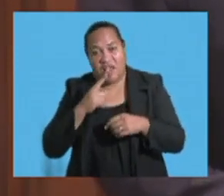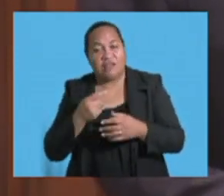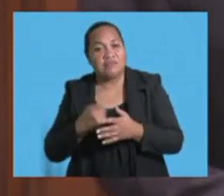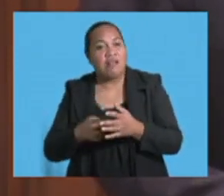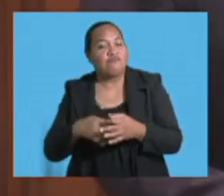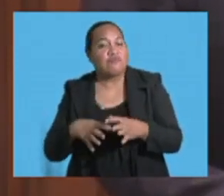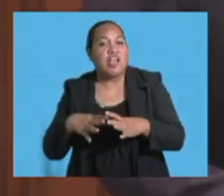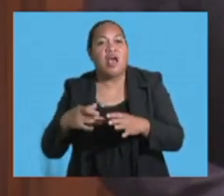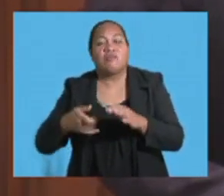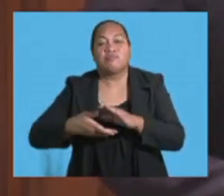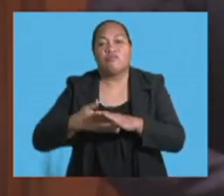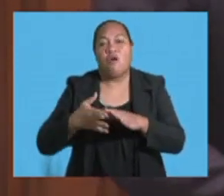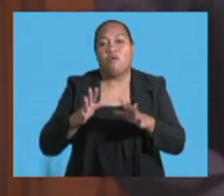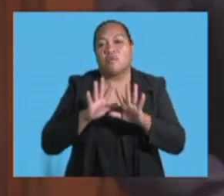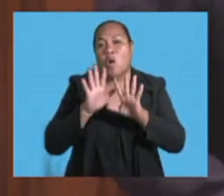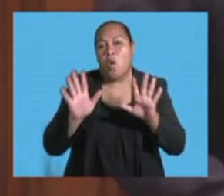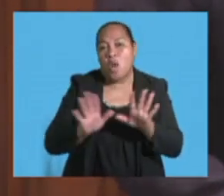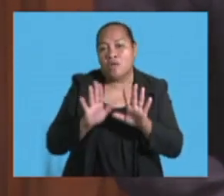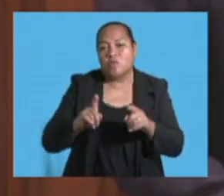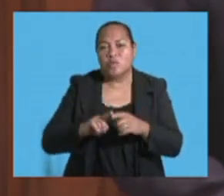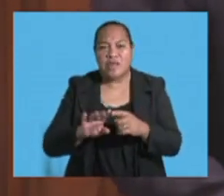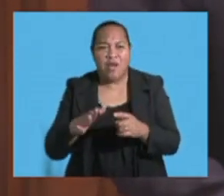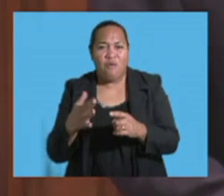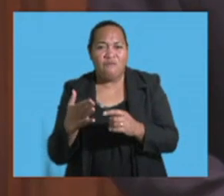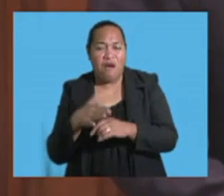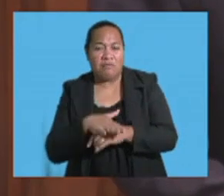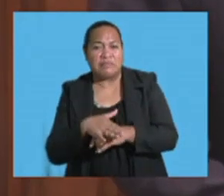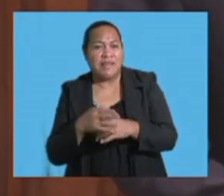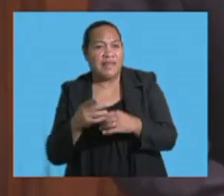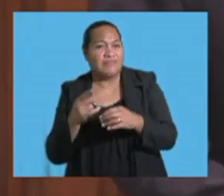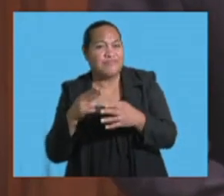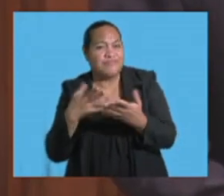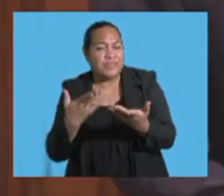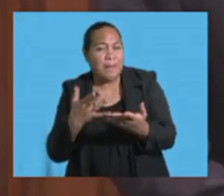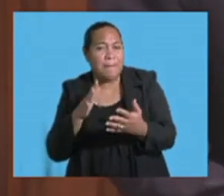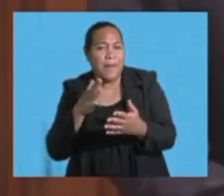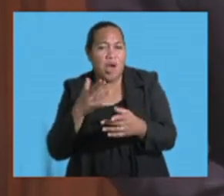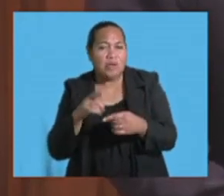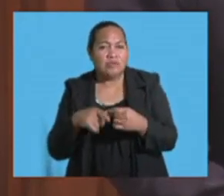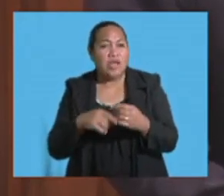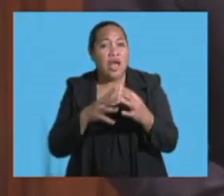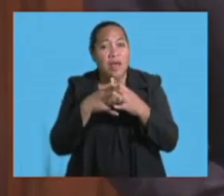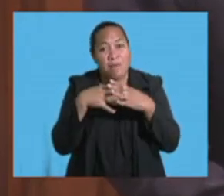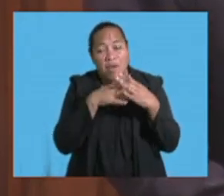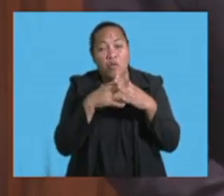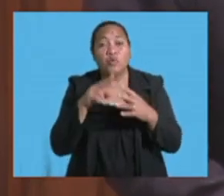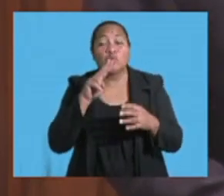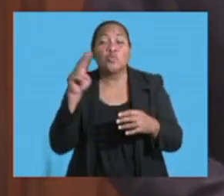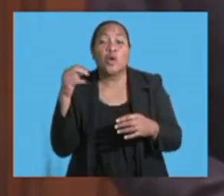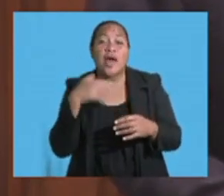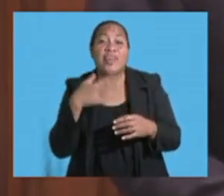enterprises with a maximum turnover threshold of approximately $235